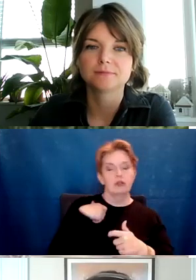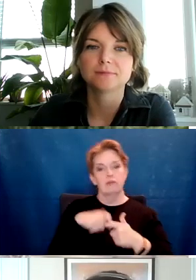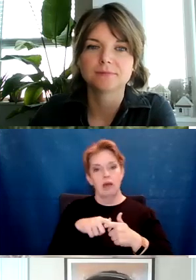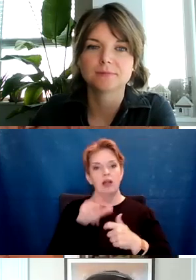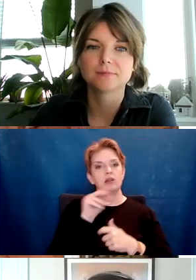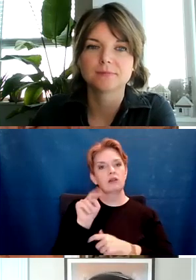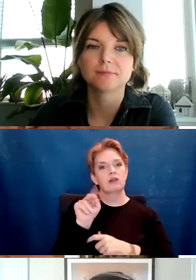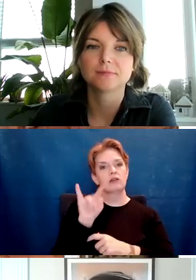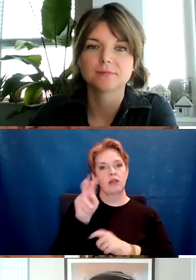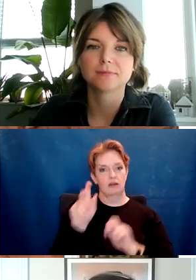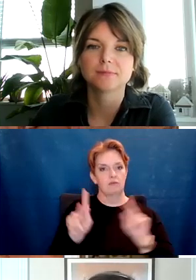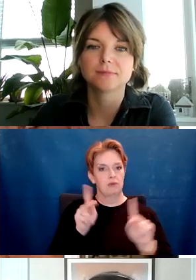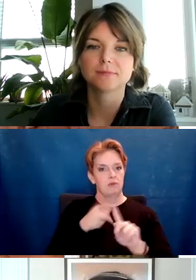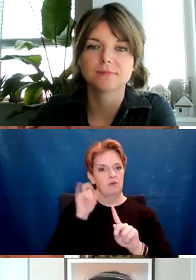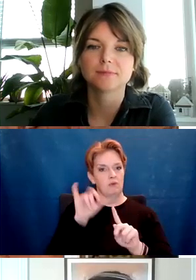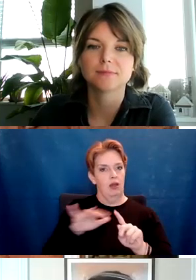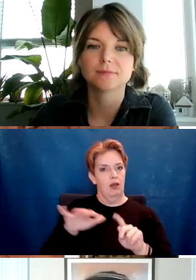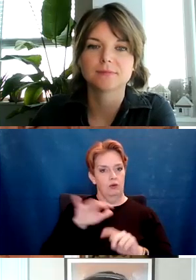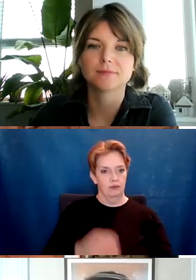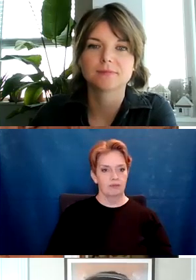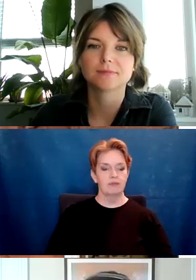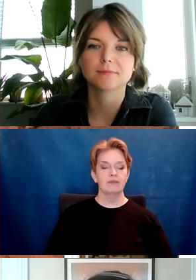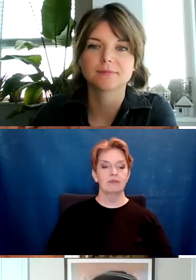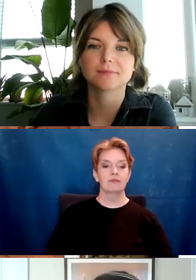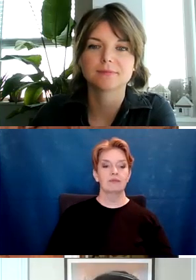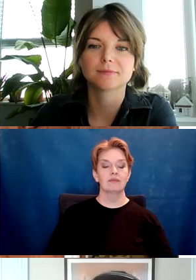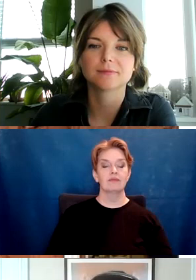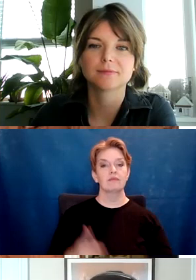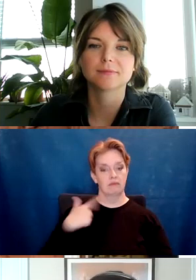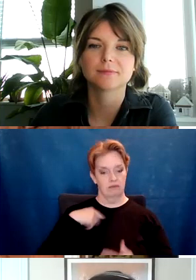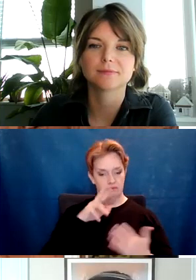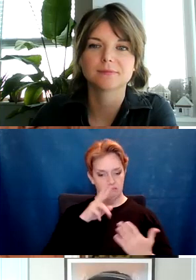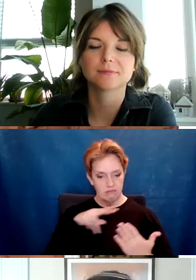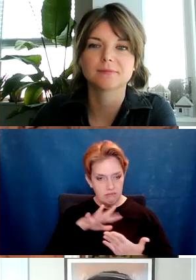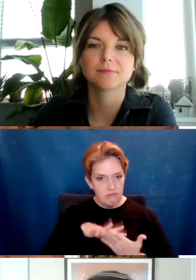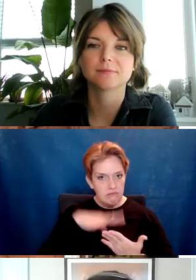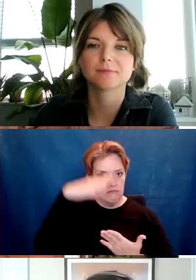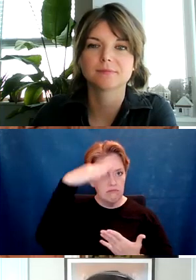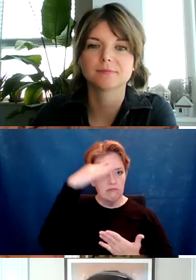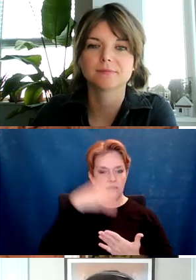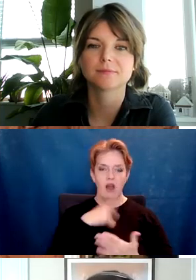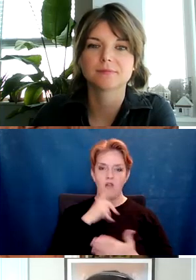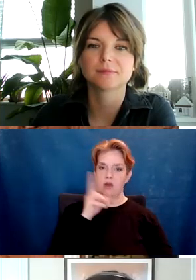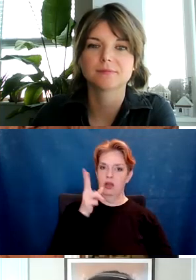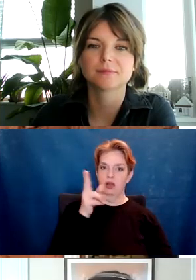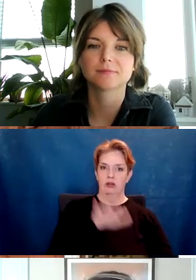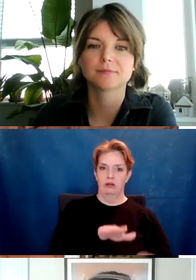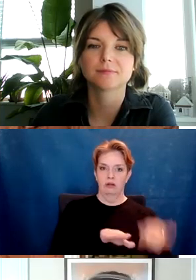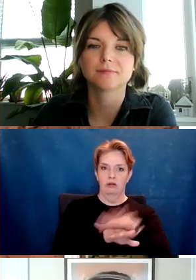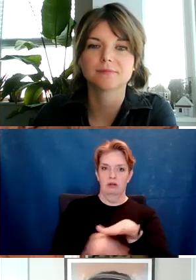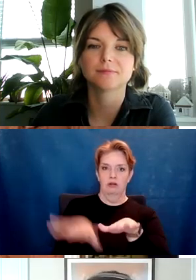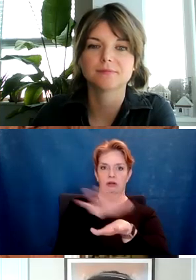region. One of the things I discovered about Natchitoches is that it has a rich layering of history through its